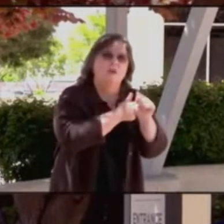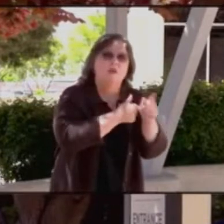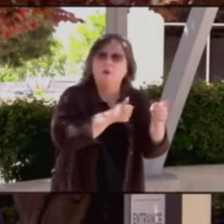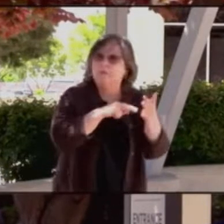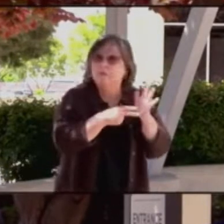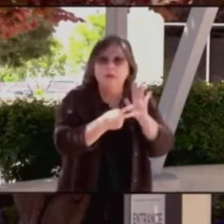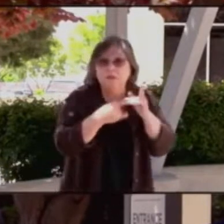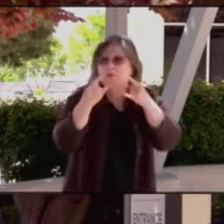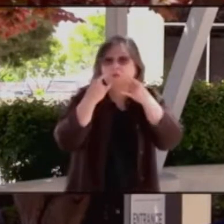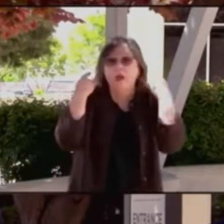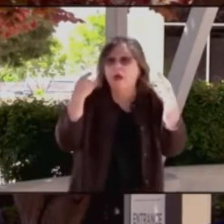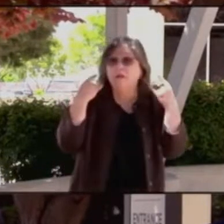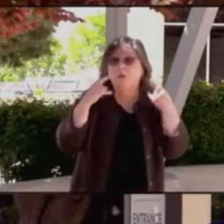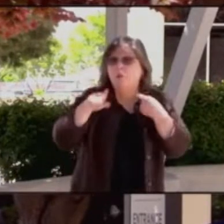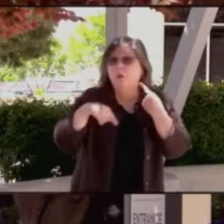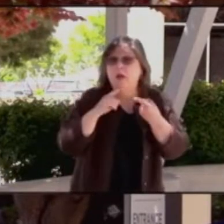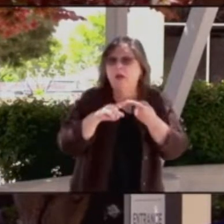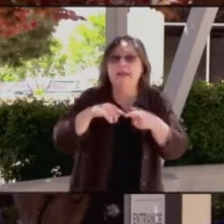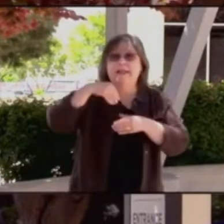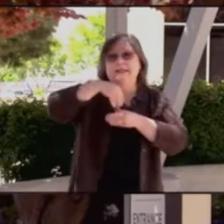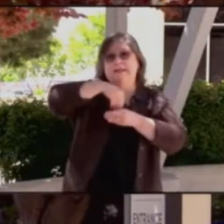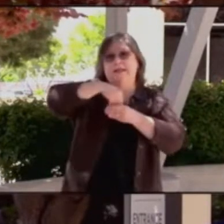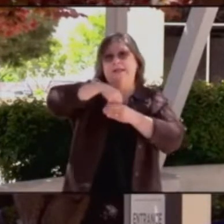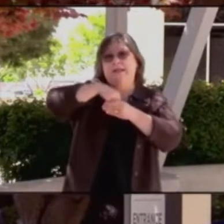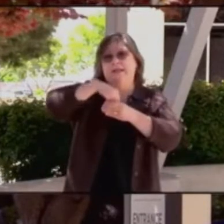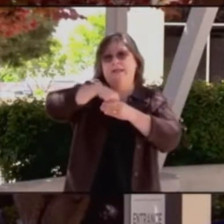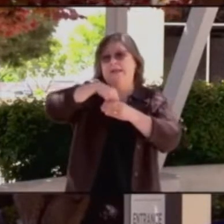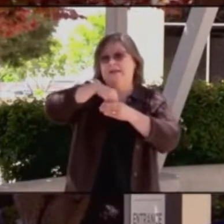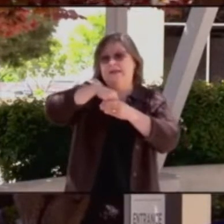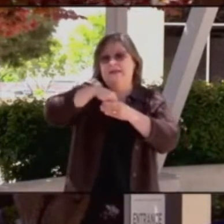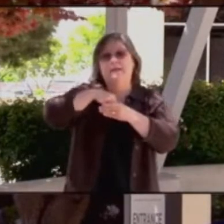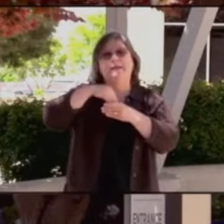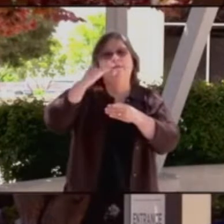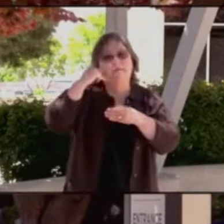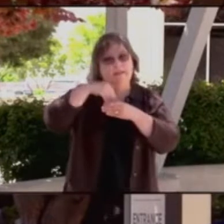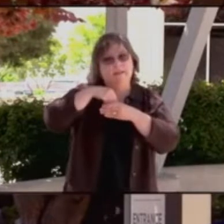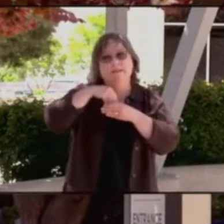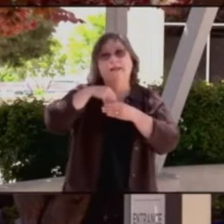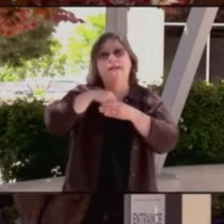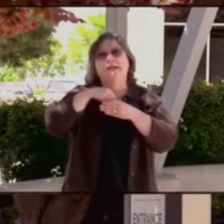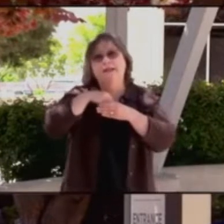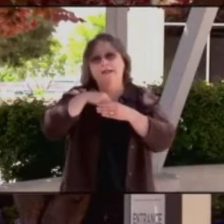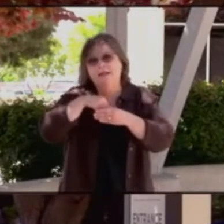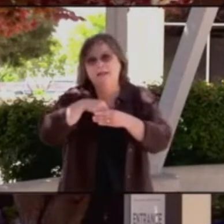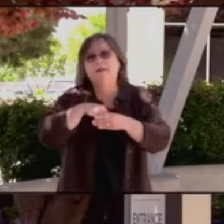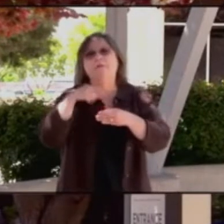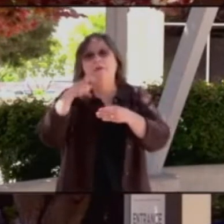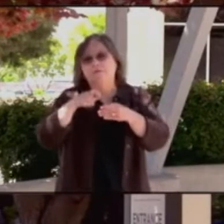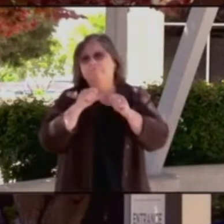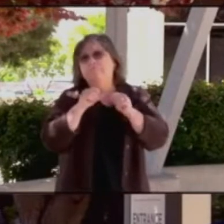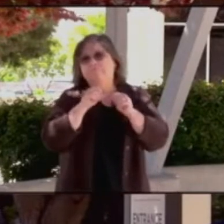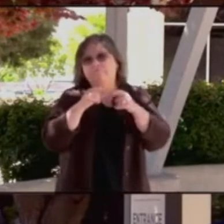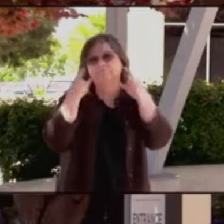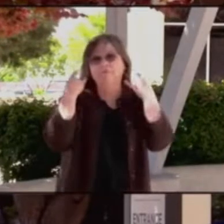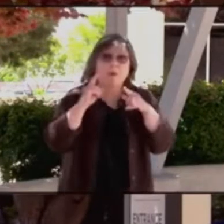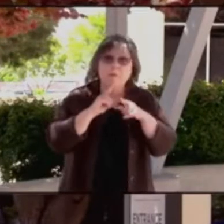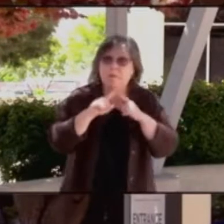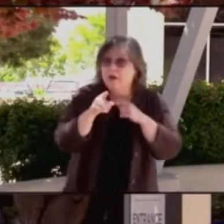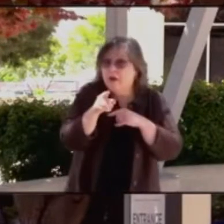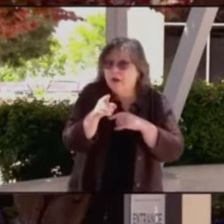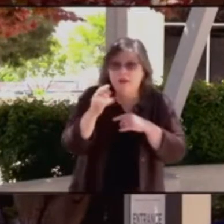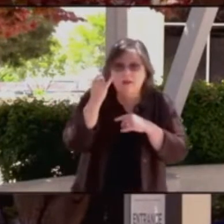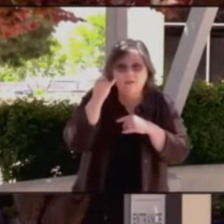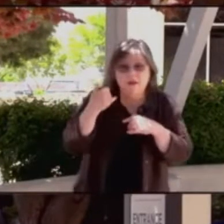our masks indoors for the time being. But people who are vaccinated, and most others, we don't need to wear our